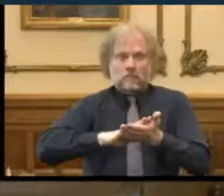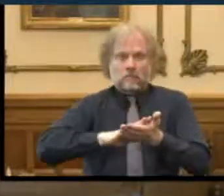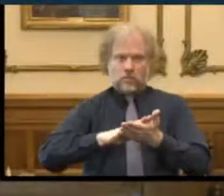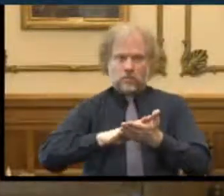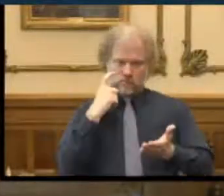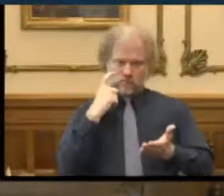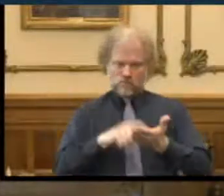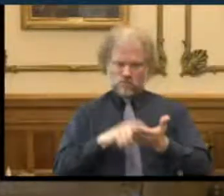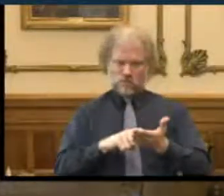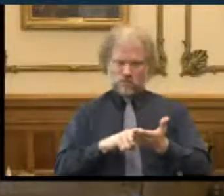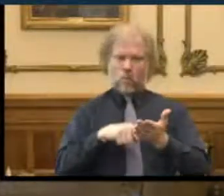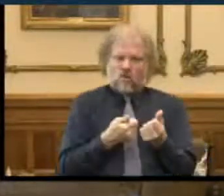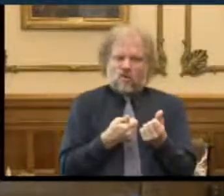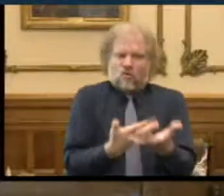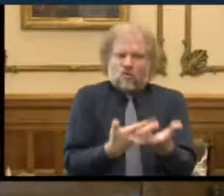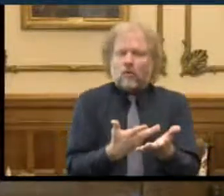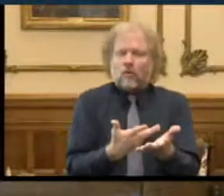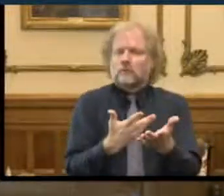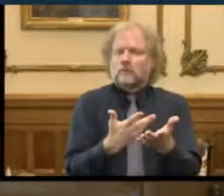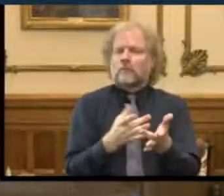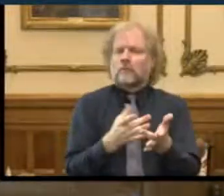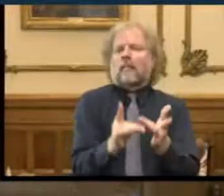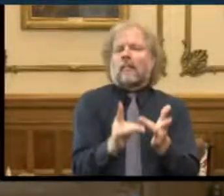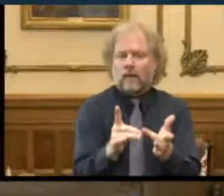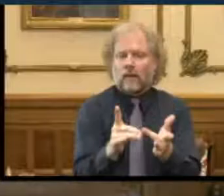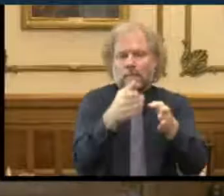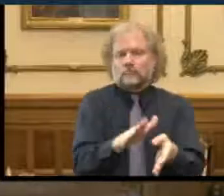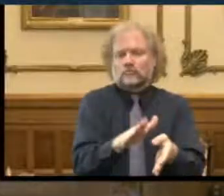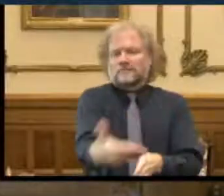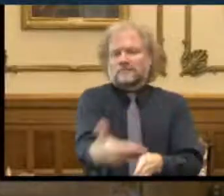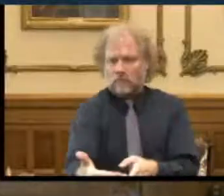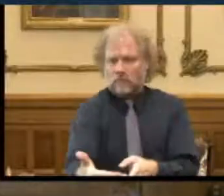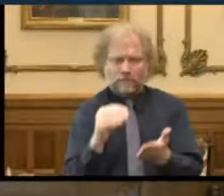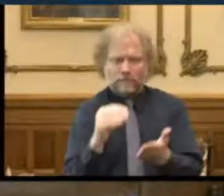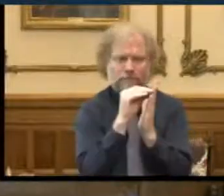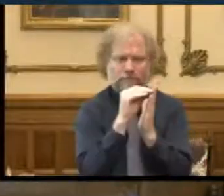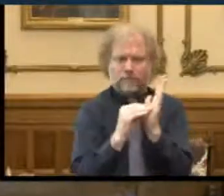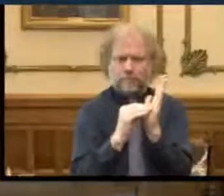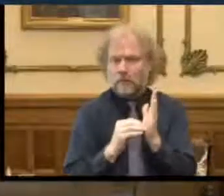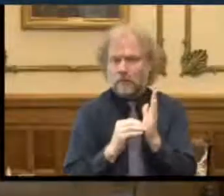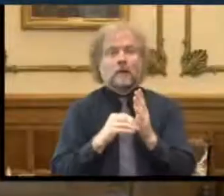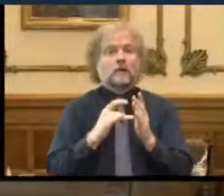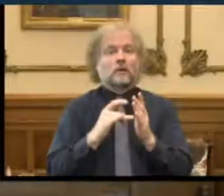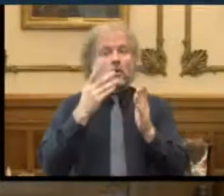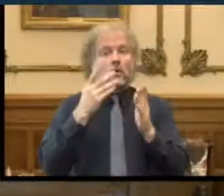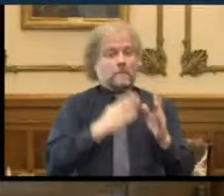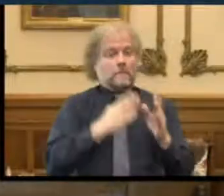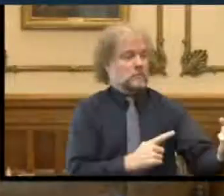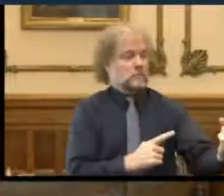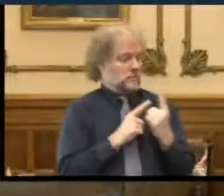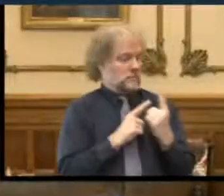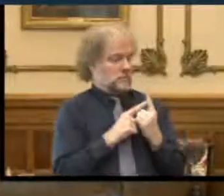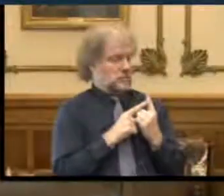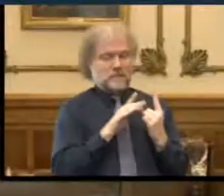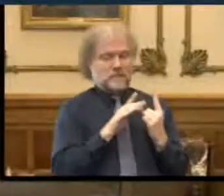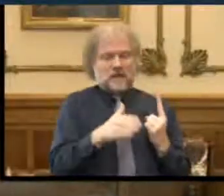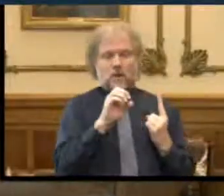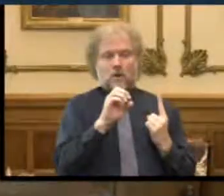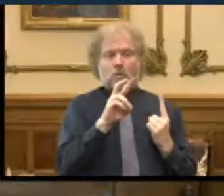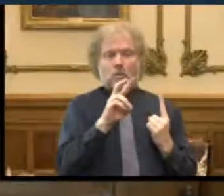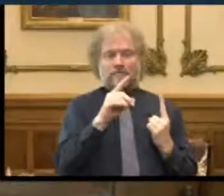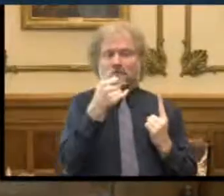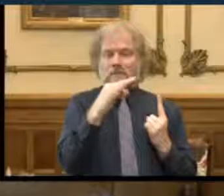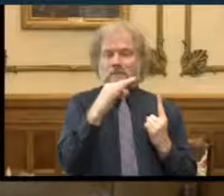see as causes or contributors to an individual's death. So someone who came in and died of COVID-19